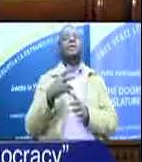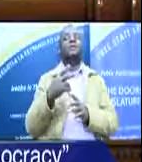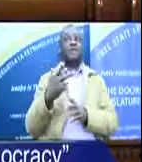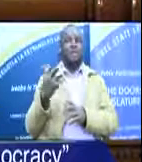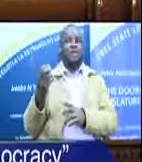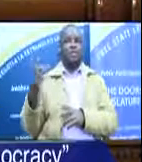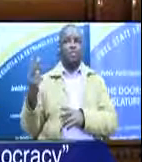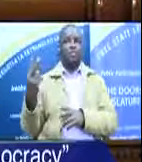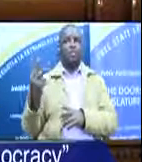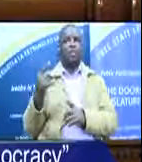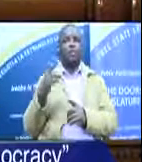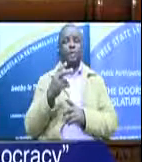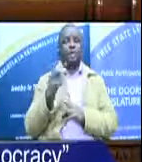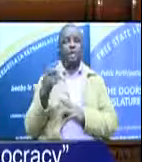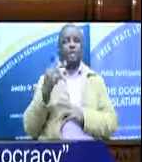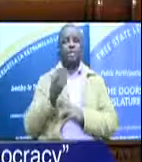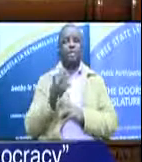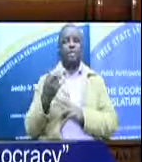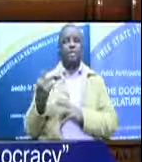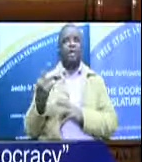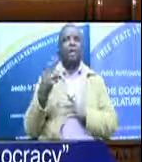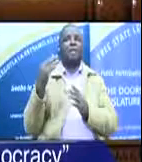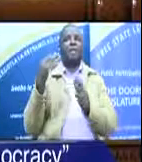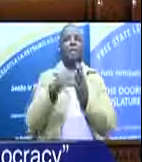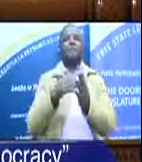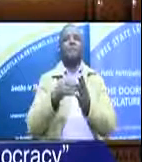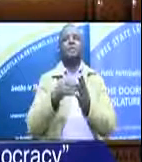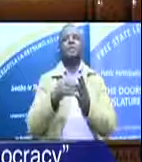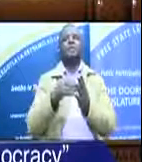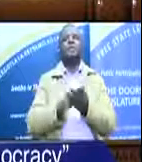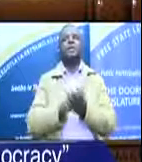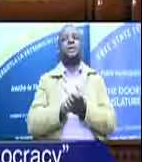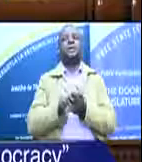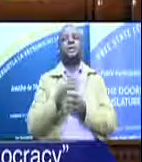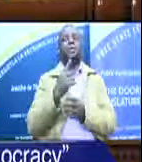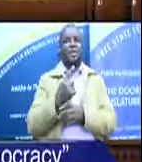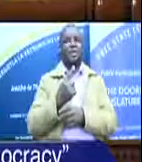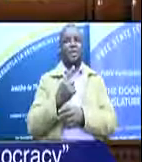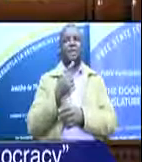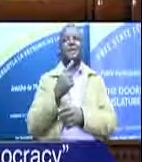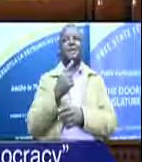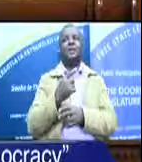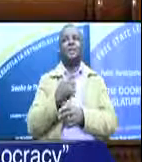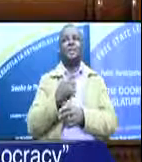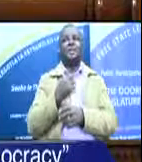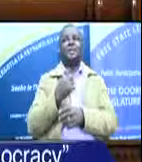77,822 in 2020-21 ho ya ho dikete tse